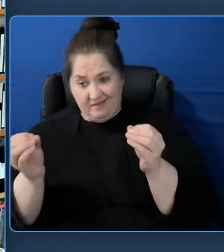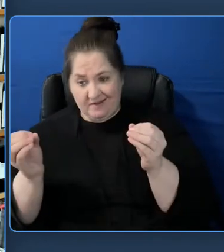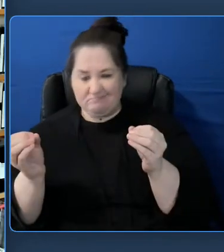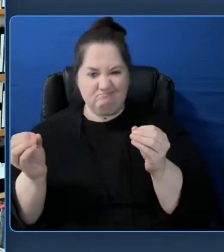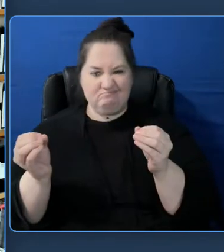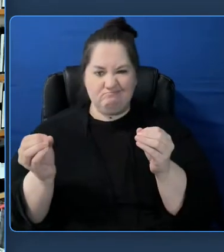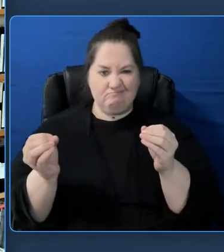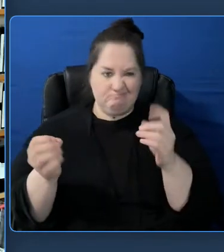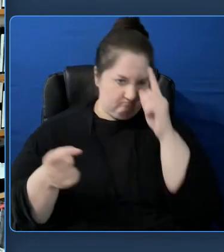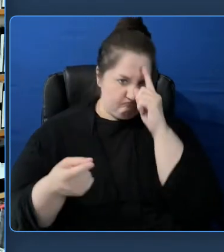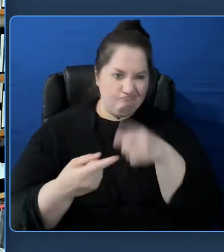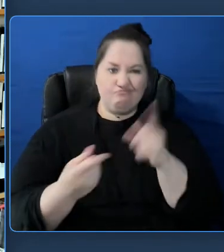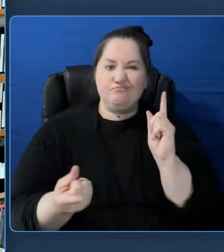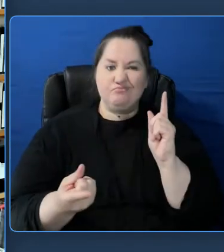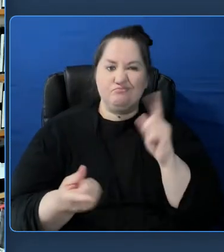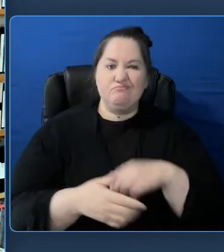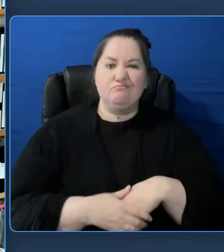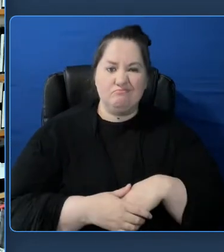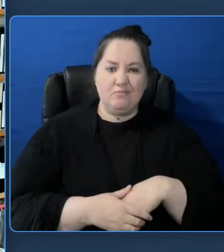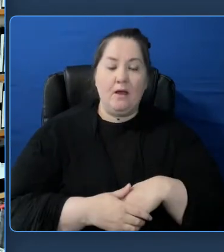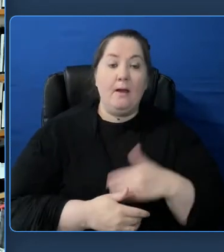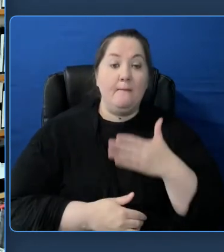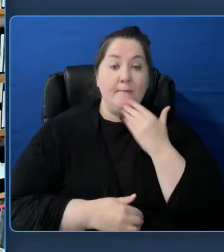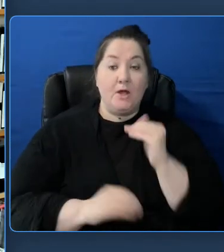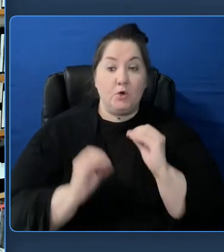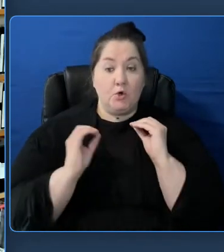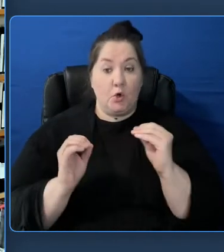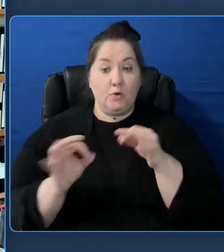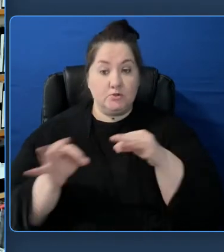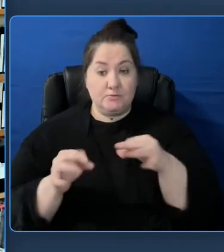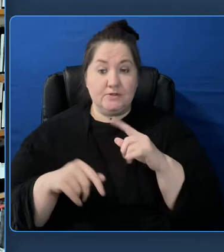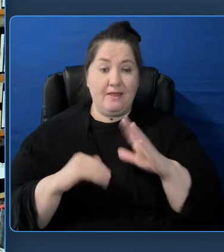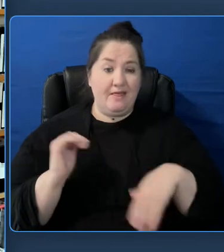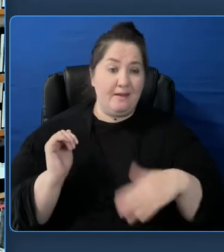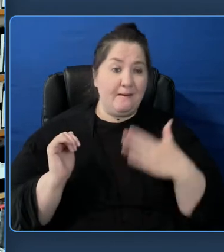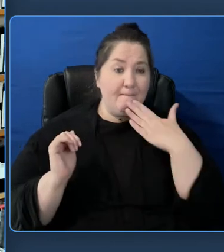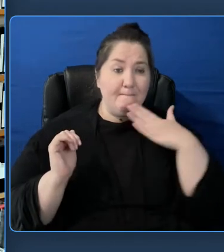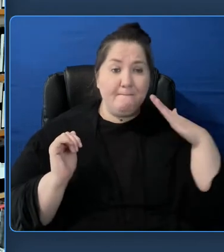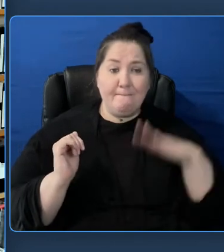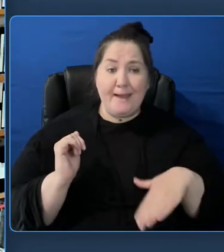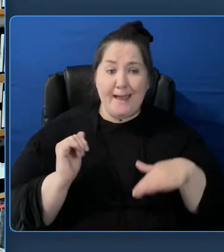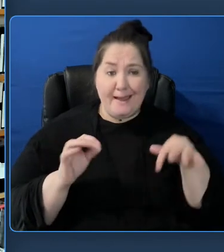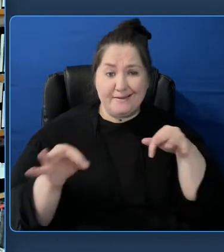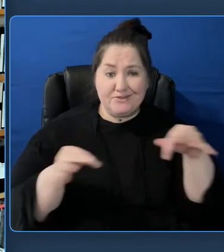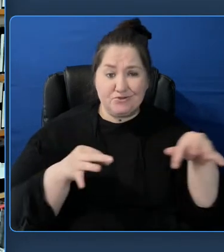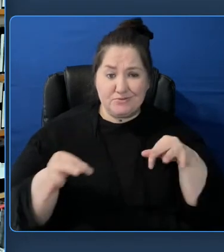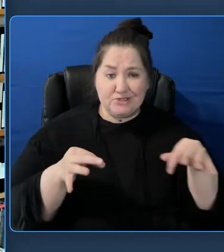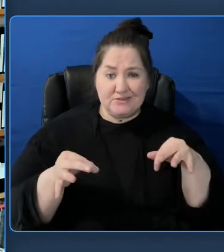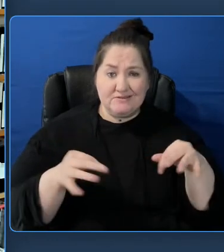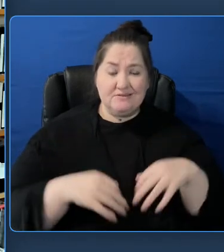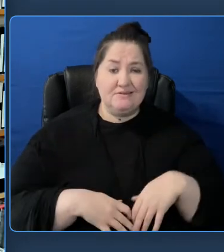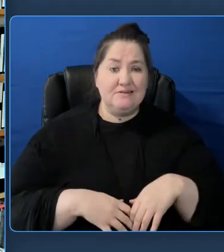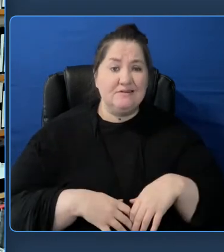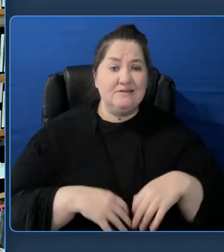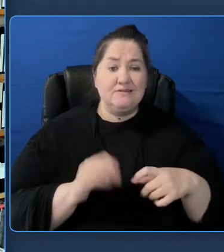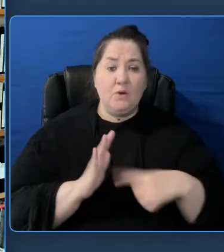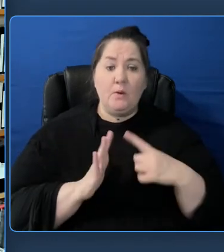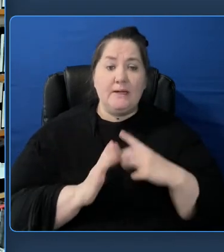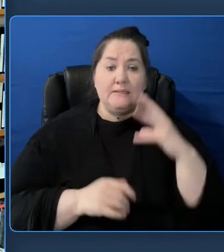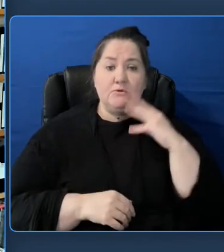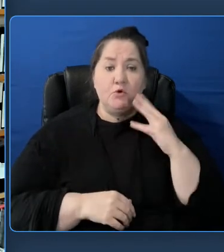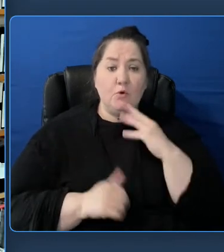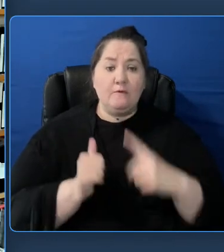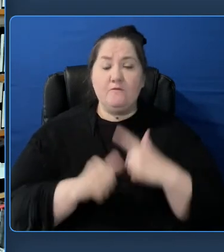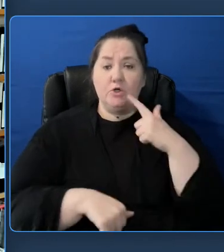don't agree. I think that better no description than bad description, because someone experiencing it for the first